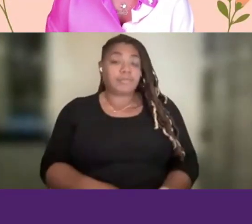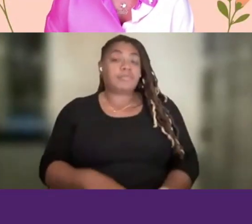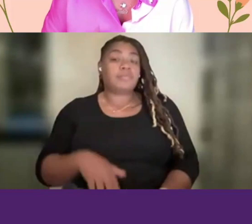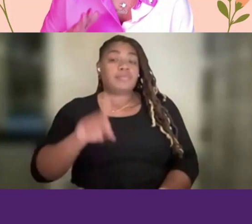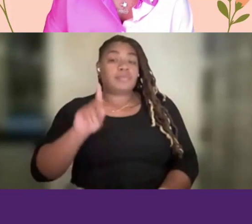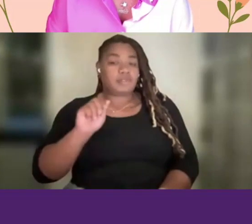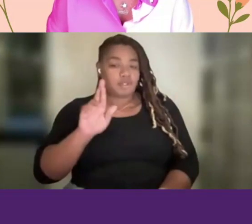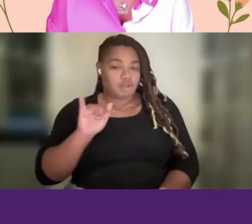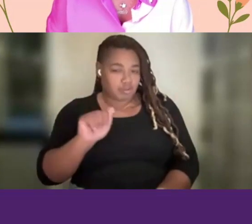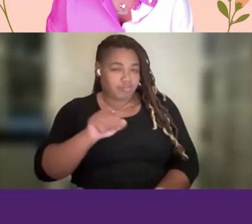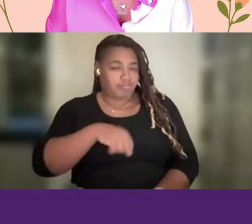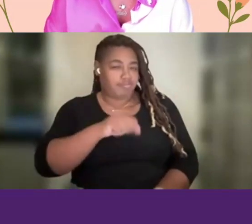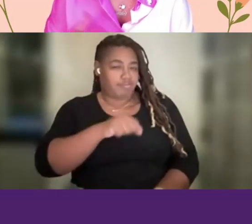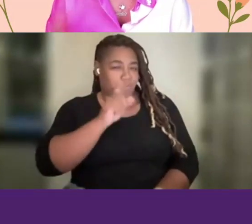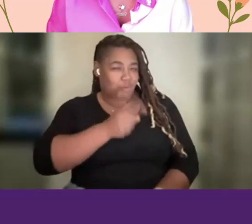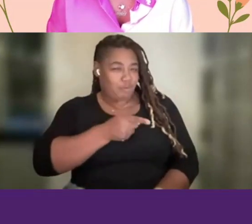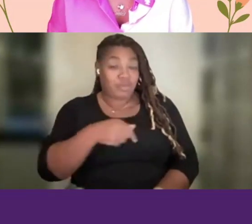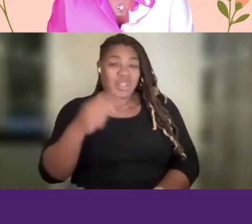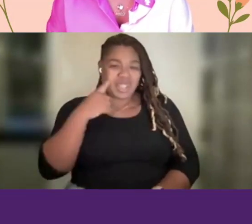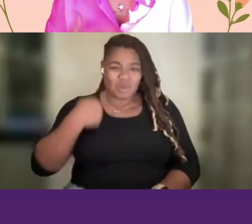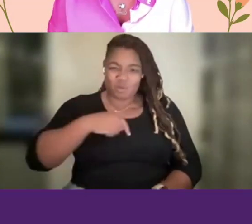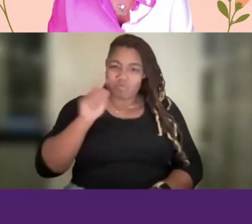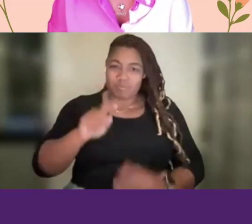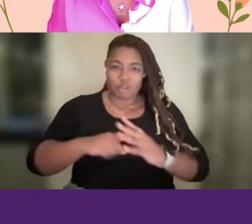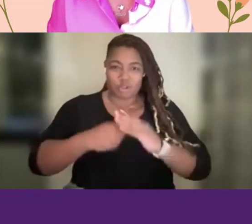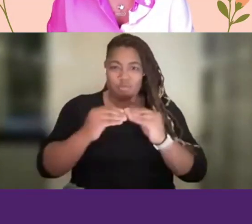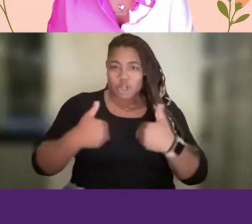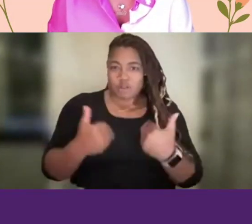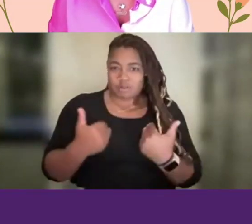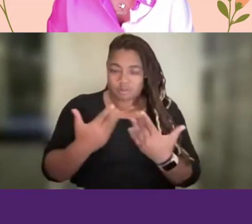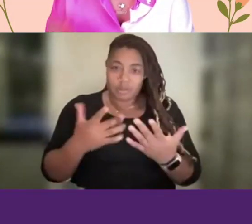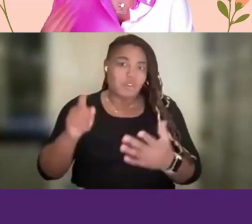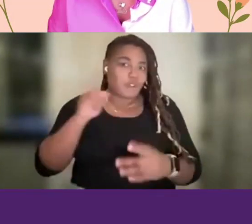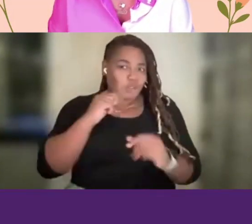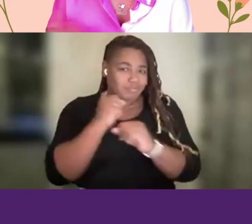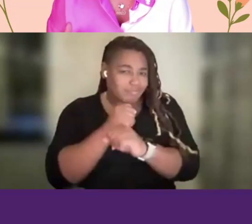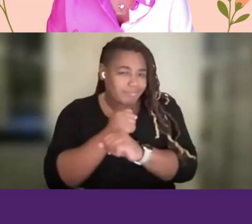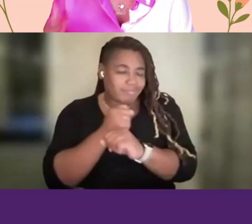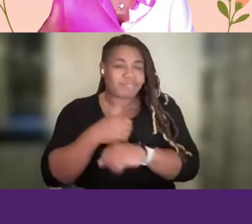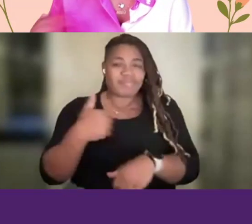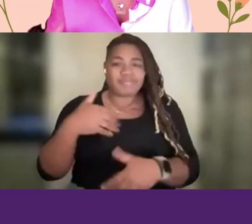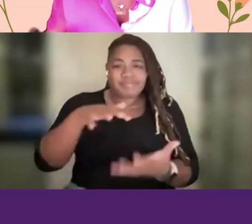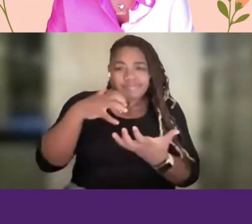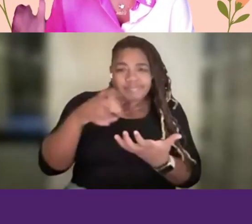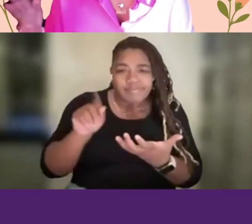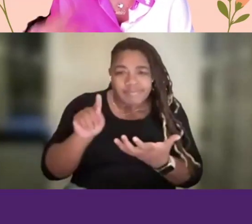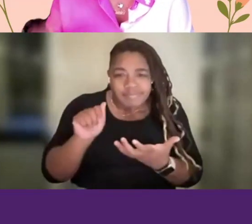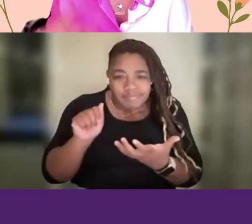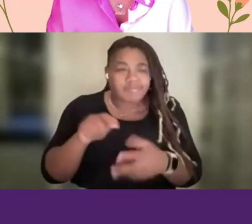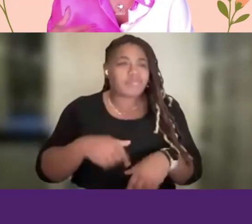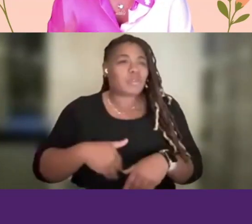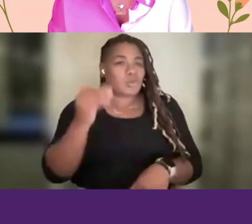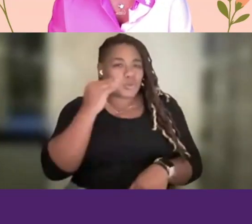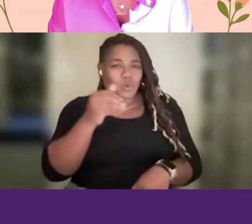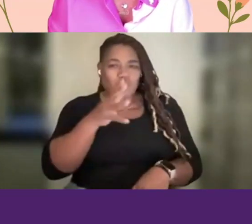that we have to start younger. We've heard the statistics. We've got this data this evening. We know that women are getting diagnosed at younger